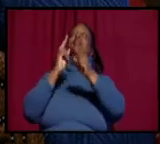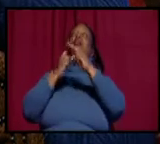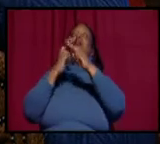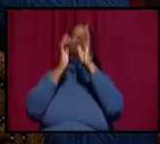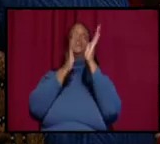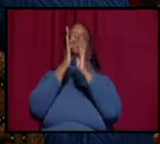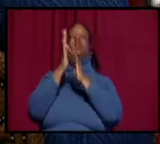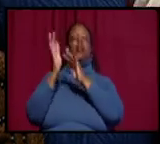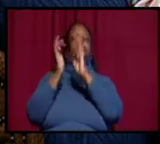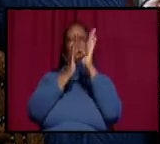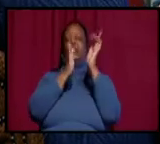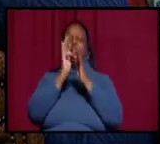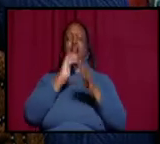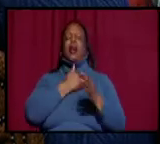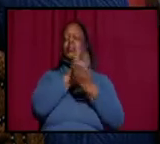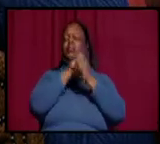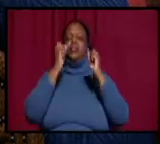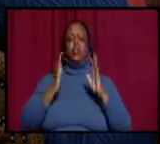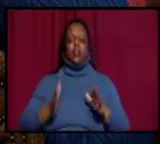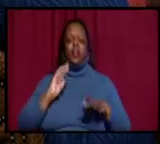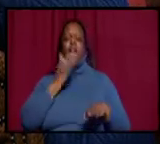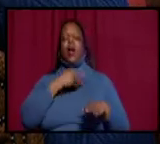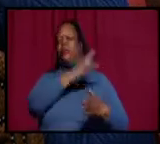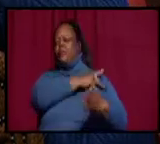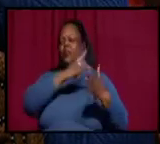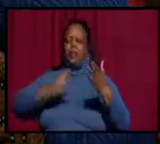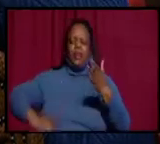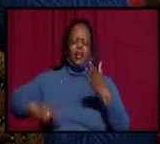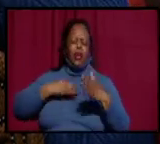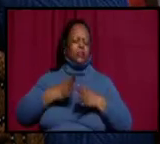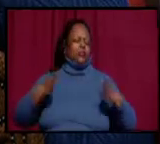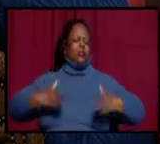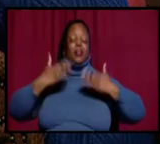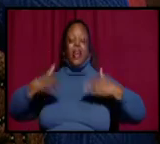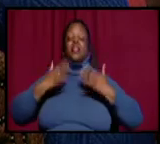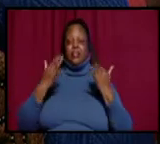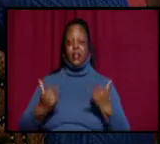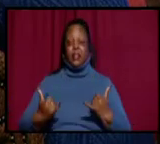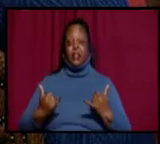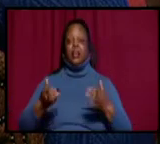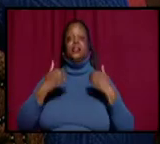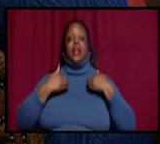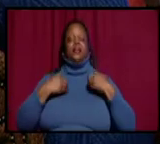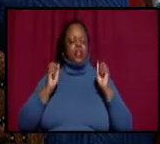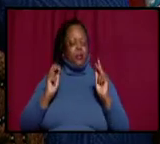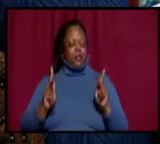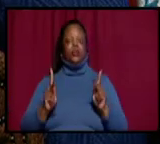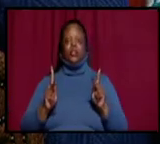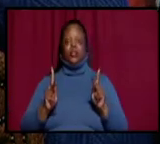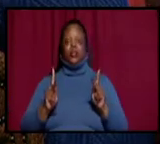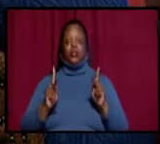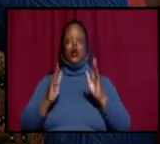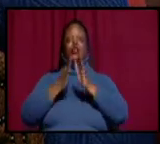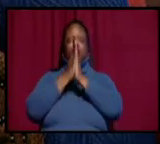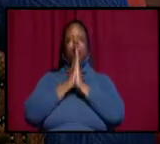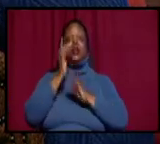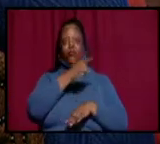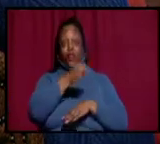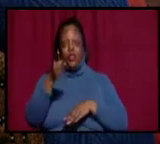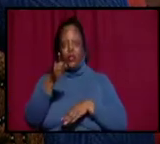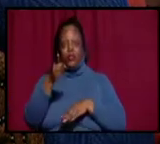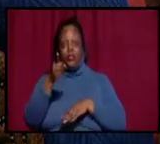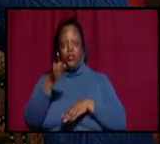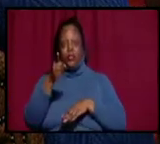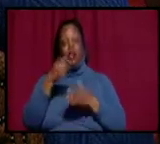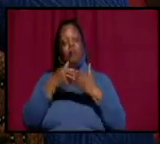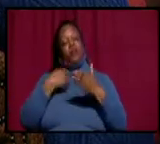Jesus. Jesus, our Savior, our King. I'm so glad tonight to have this opportunity to pray for you. So just